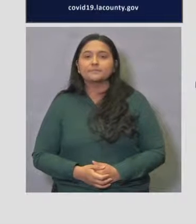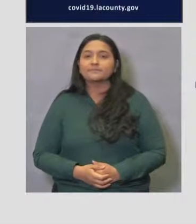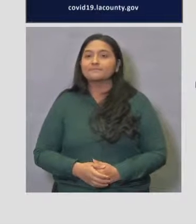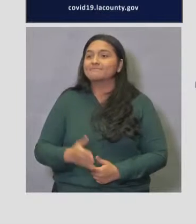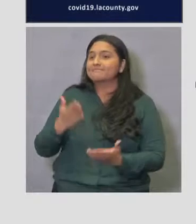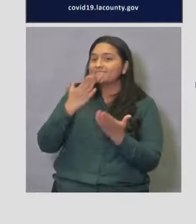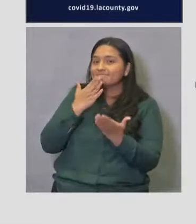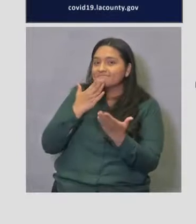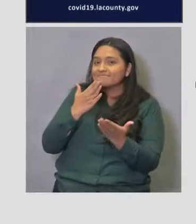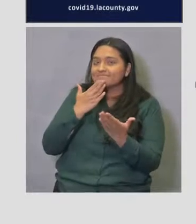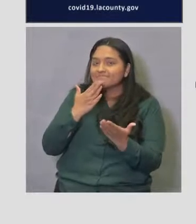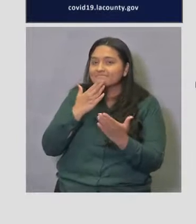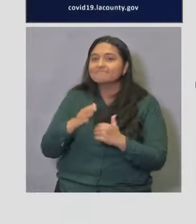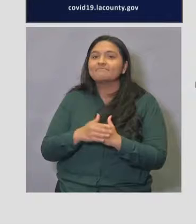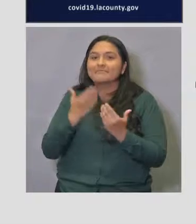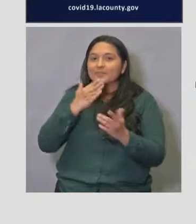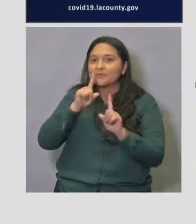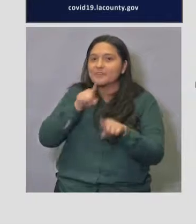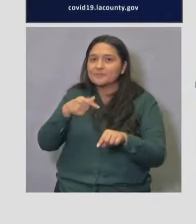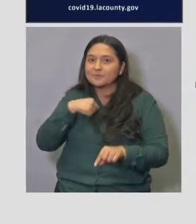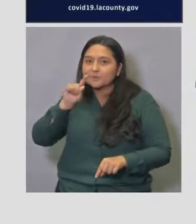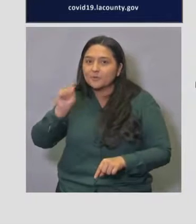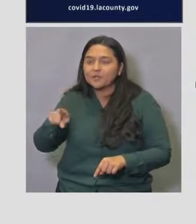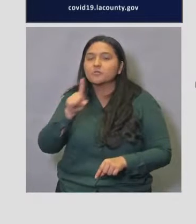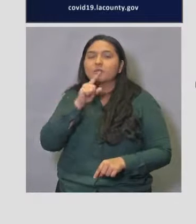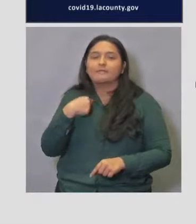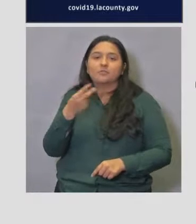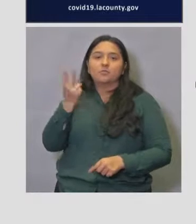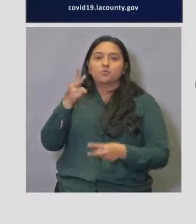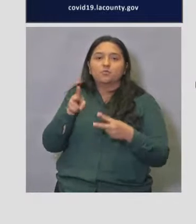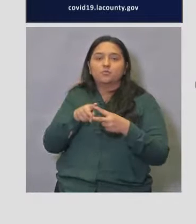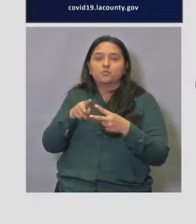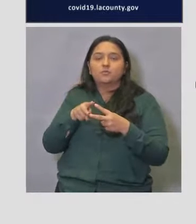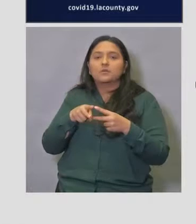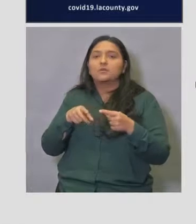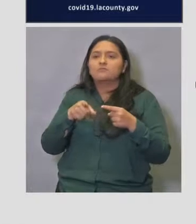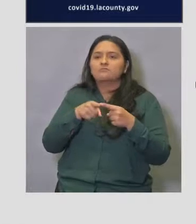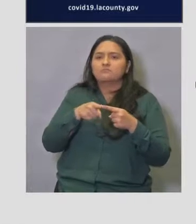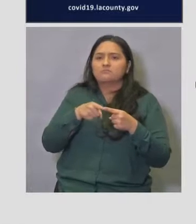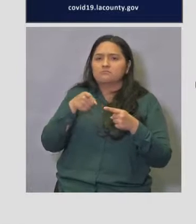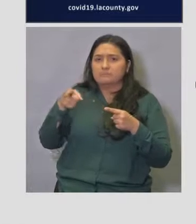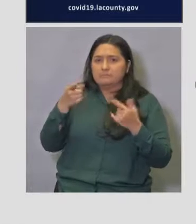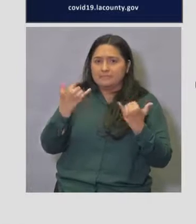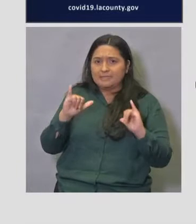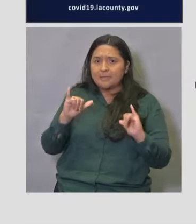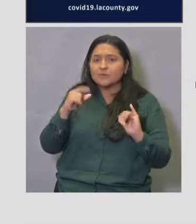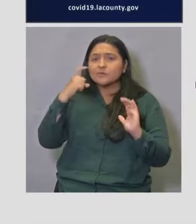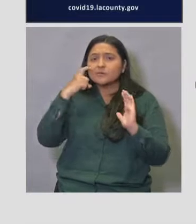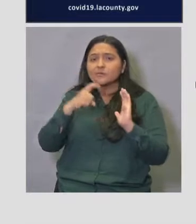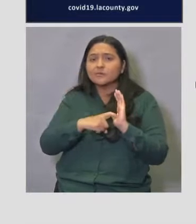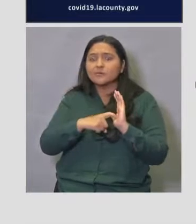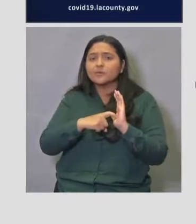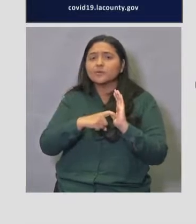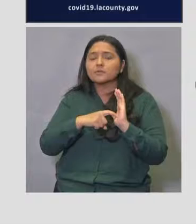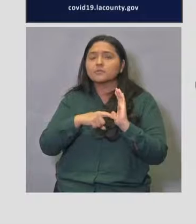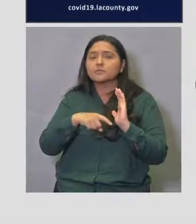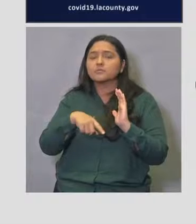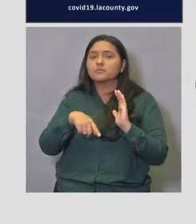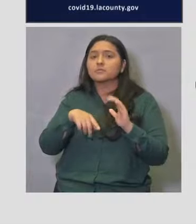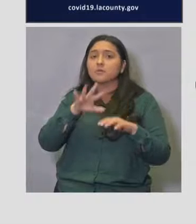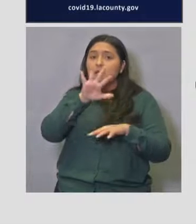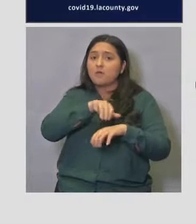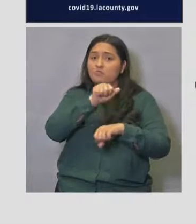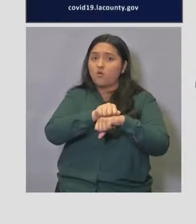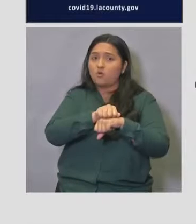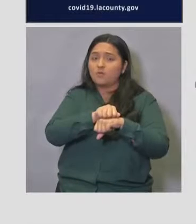Thank you. Thanks for taking my question, guys. I actually have 2 questions. The first one being, are you still seeing a response for appointments as far as they're